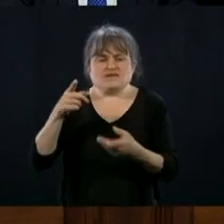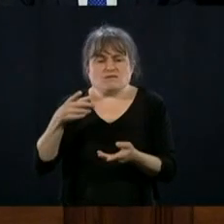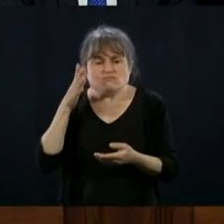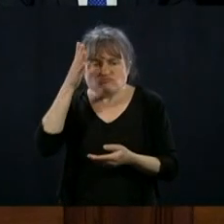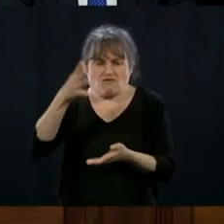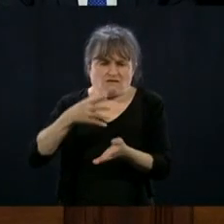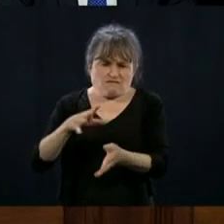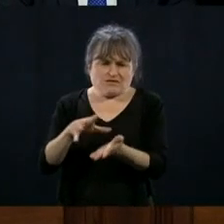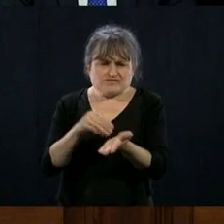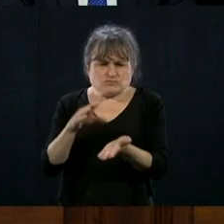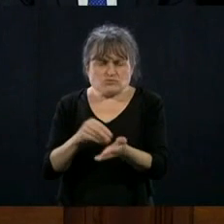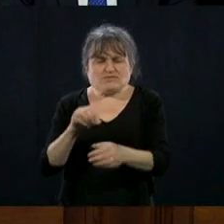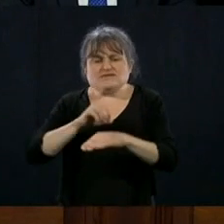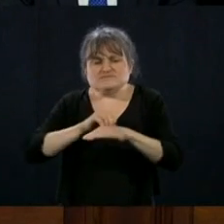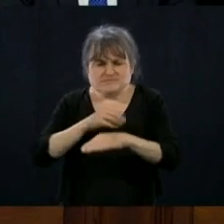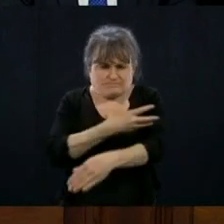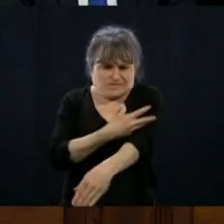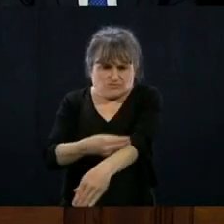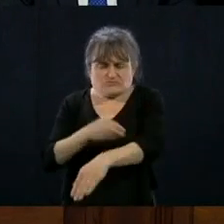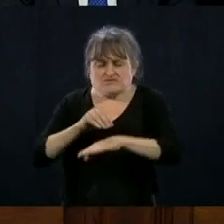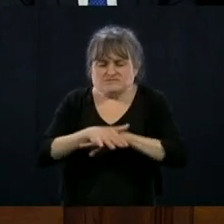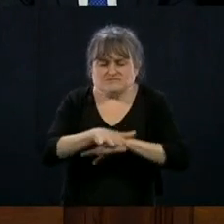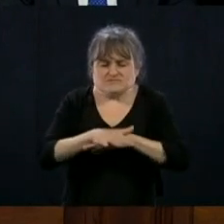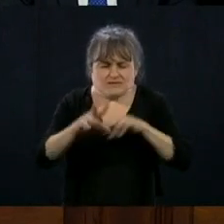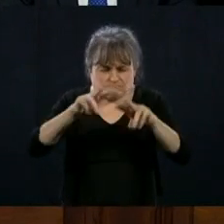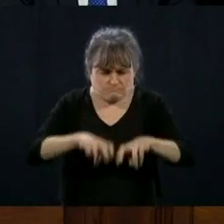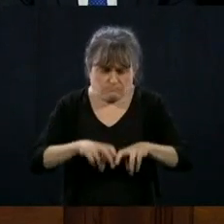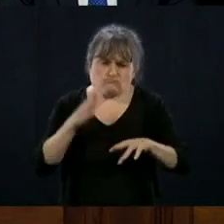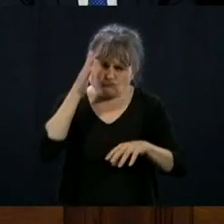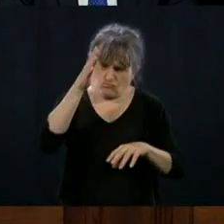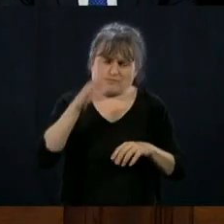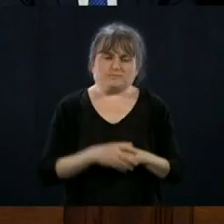seroepidemiological studies and inquiries that we'll be conducting.